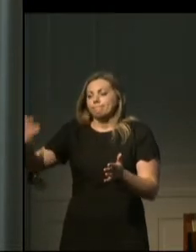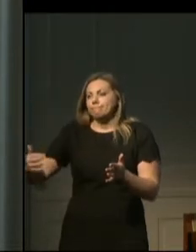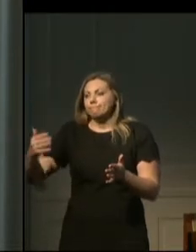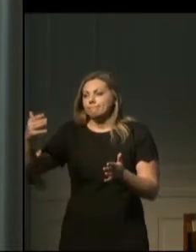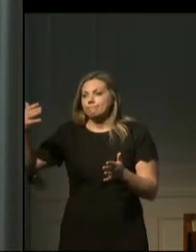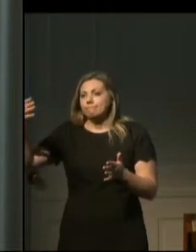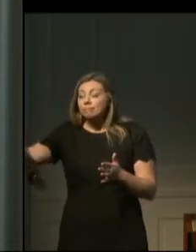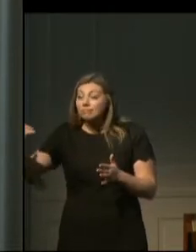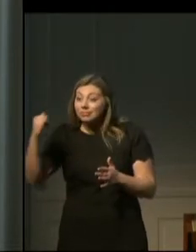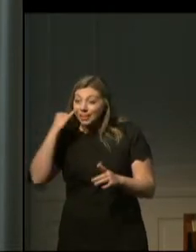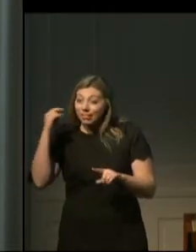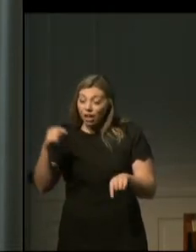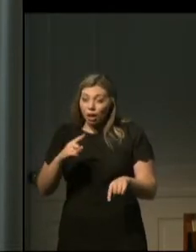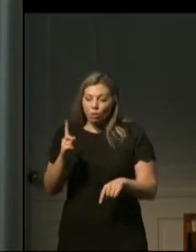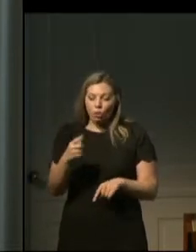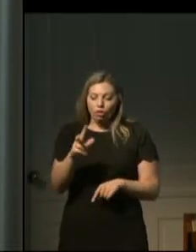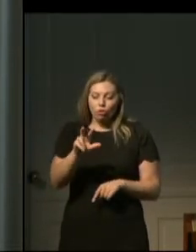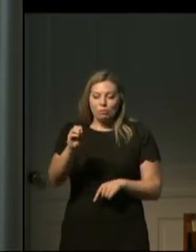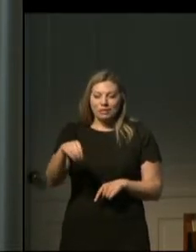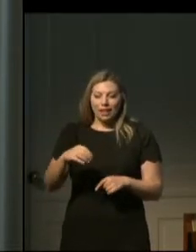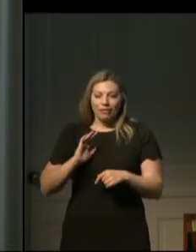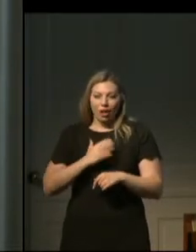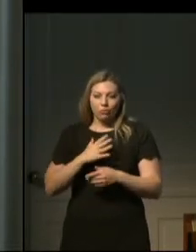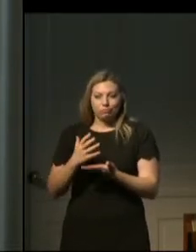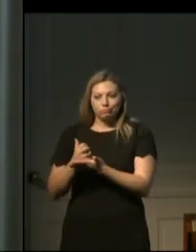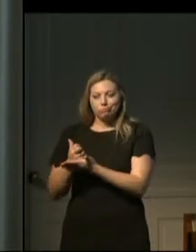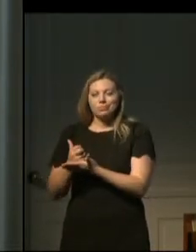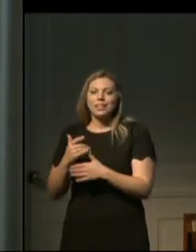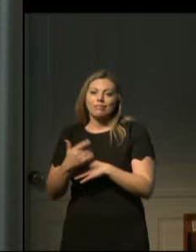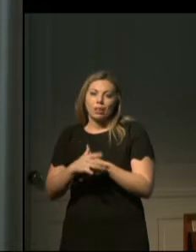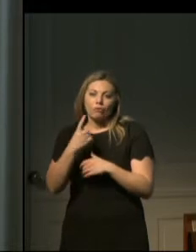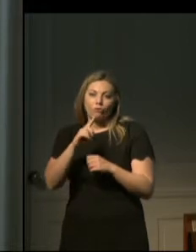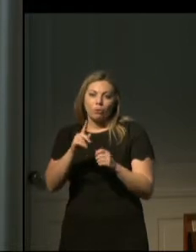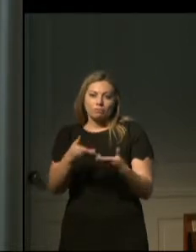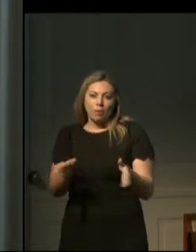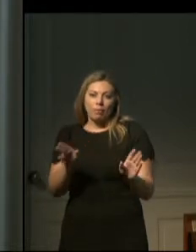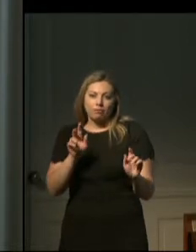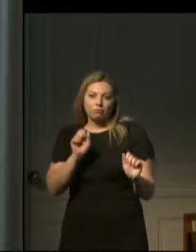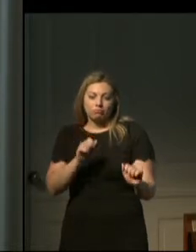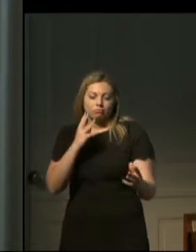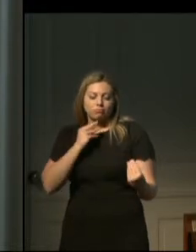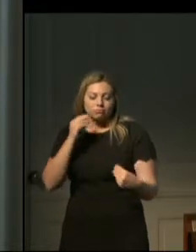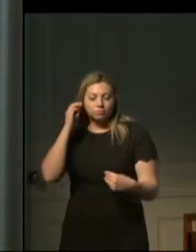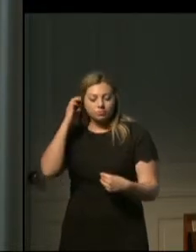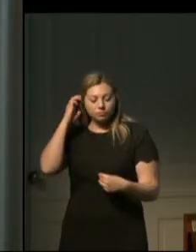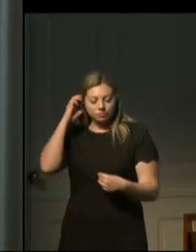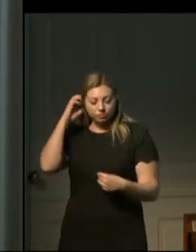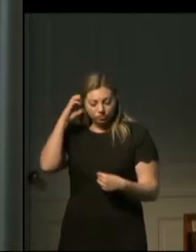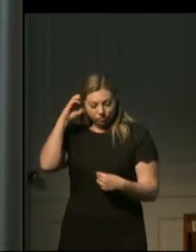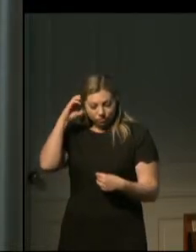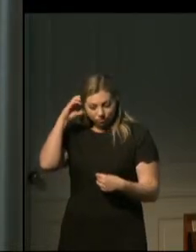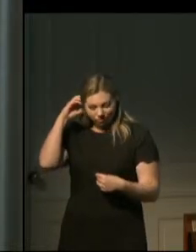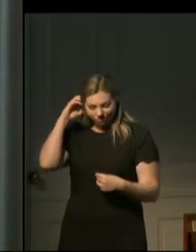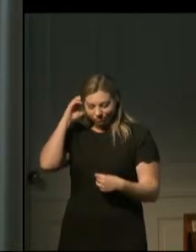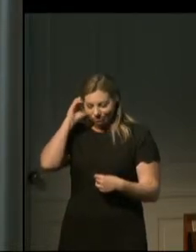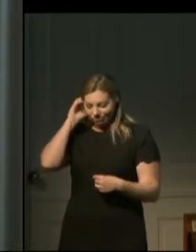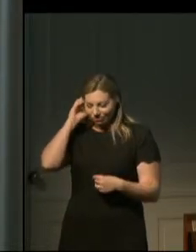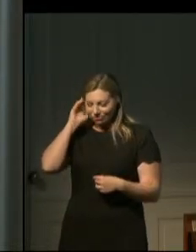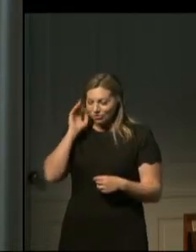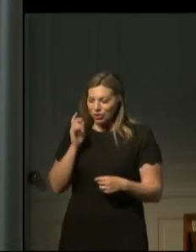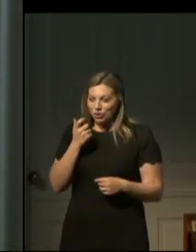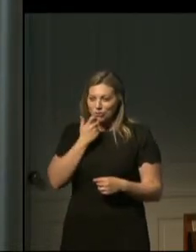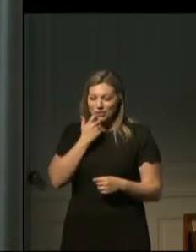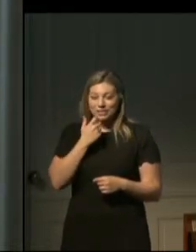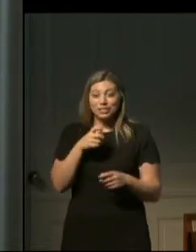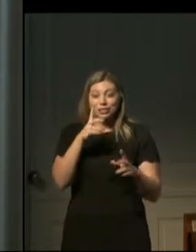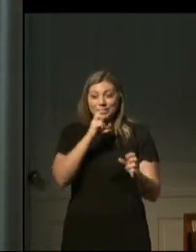only 3% of our collections are made available. And in our most recent strategic plan for the Smithsonian, we set the goal